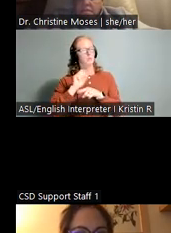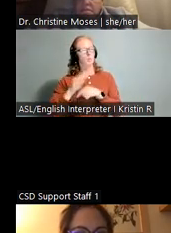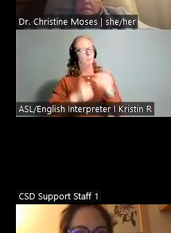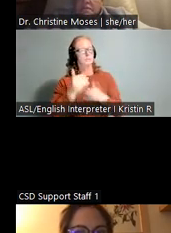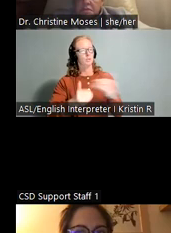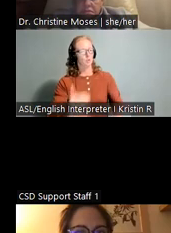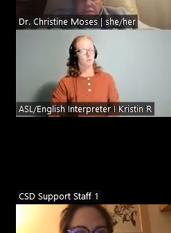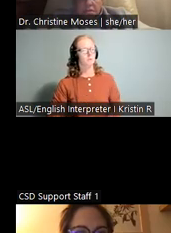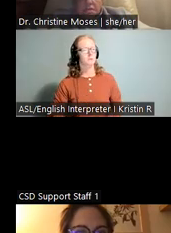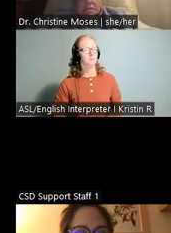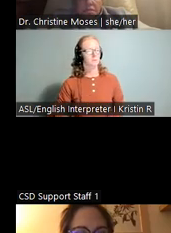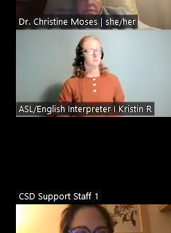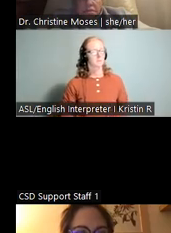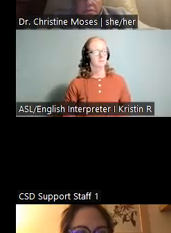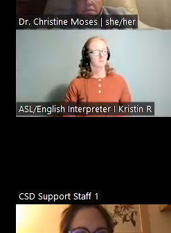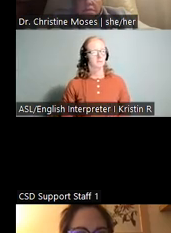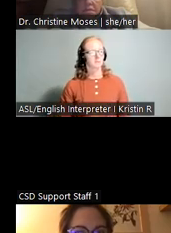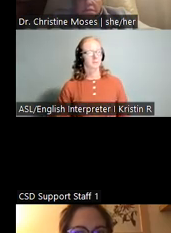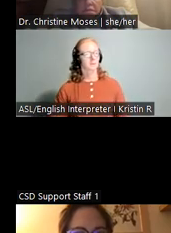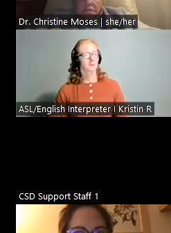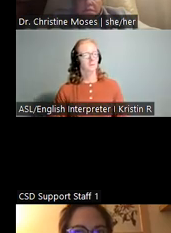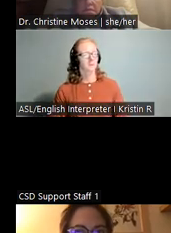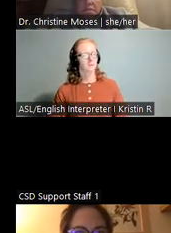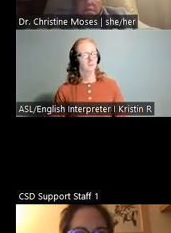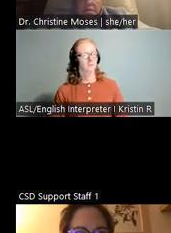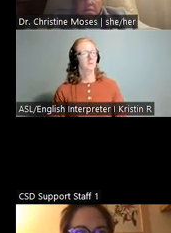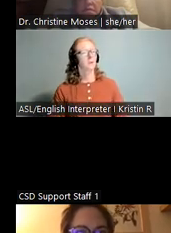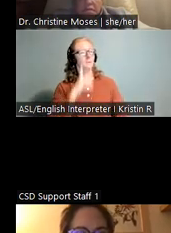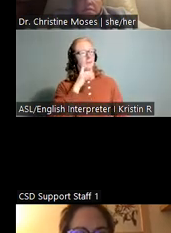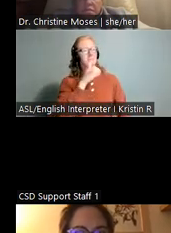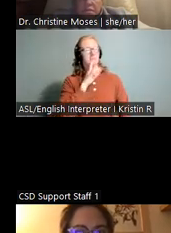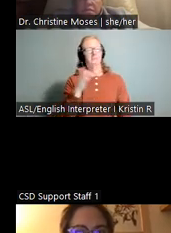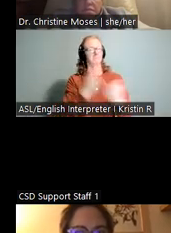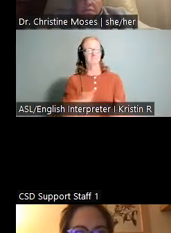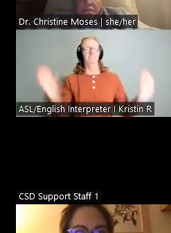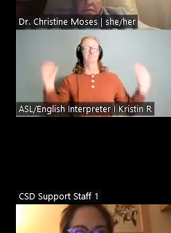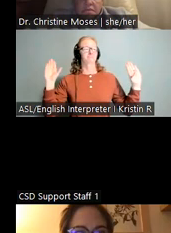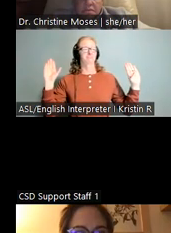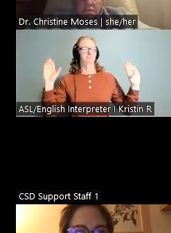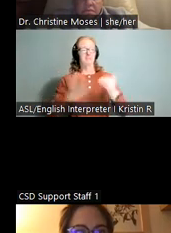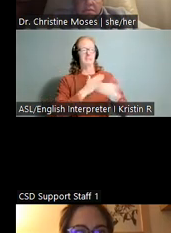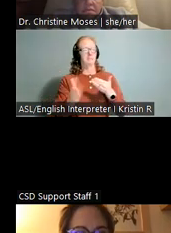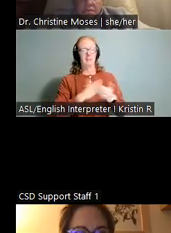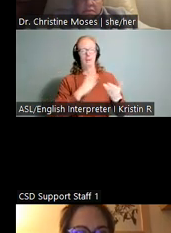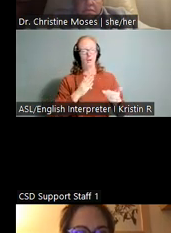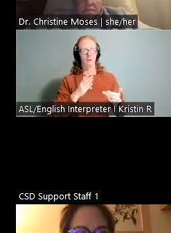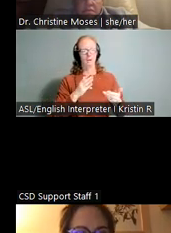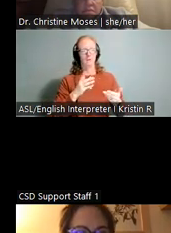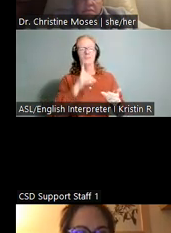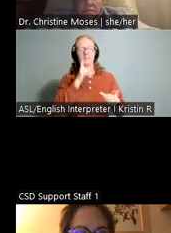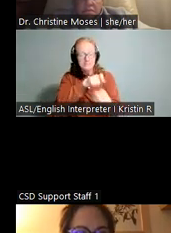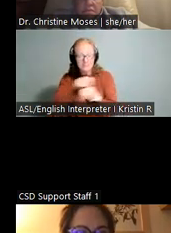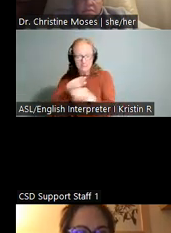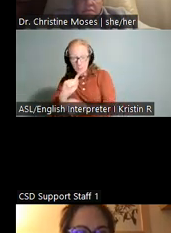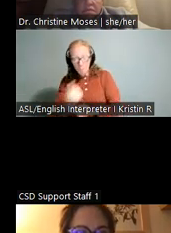procedures. Just to make it clear that their scope is pretty much as wide as they want it to be in terms of the